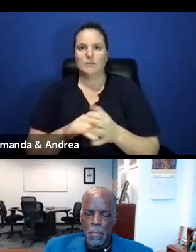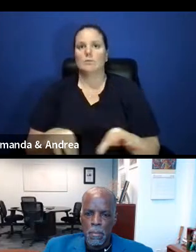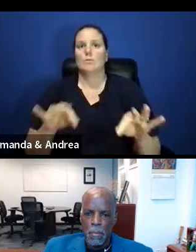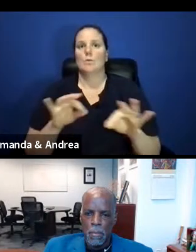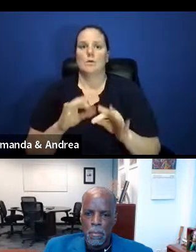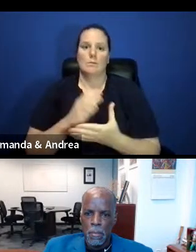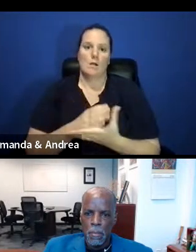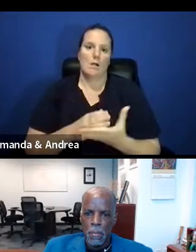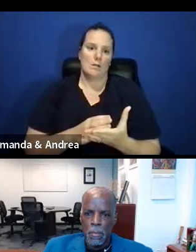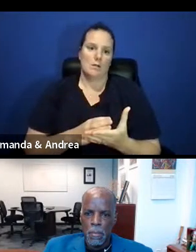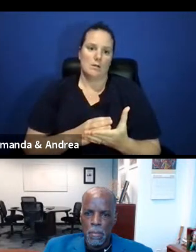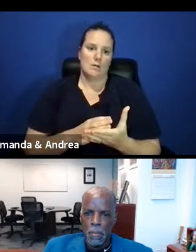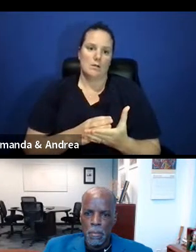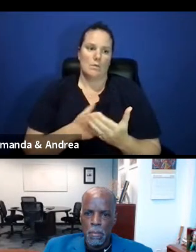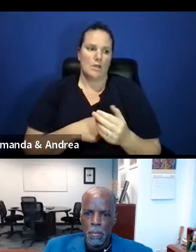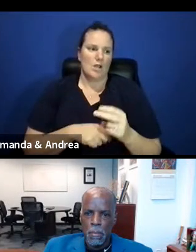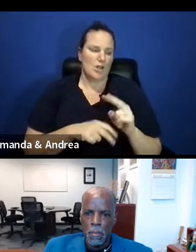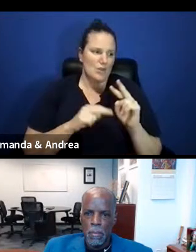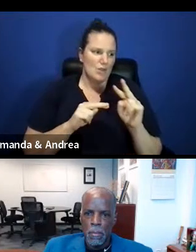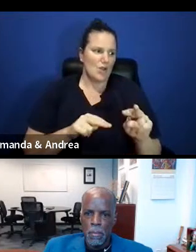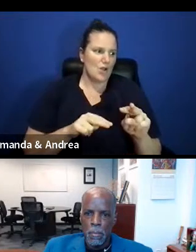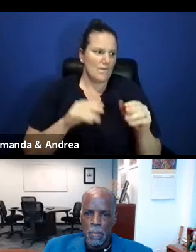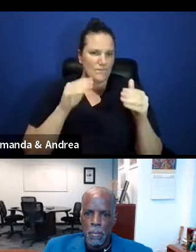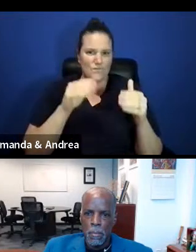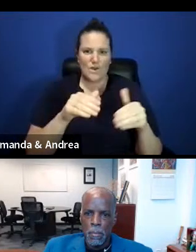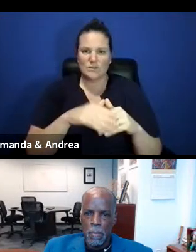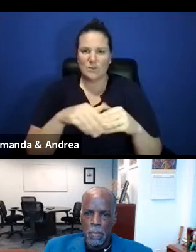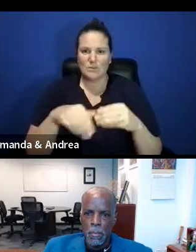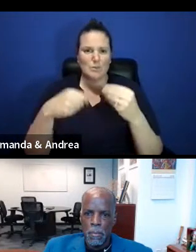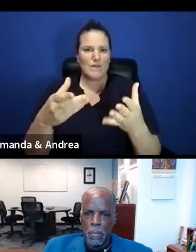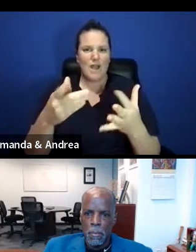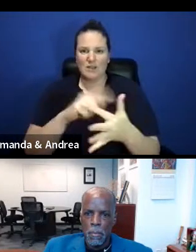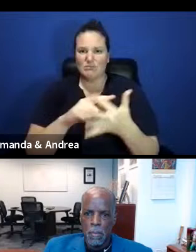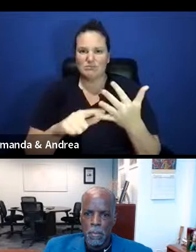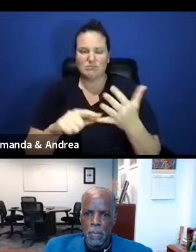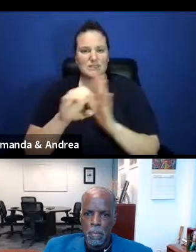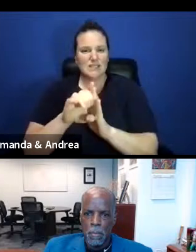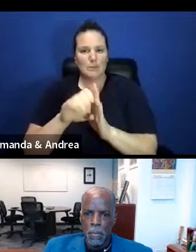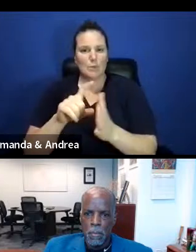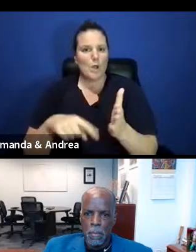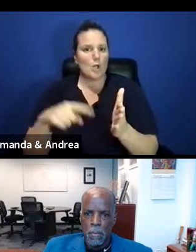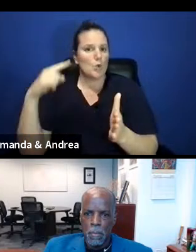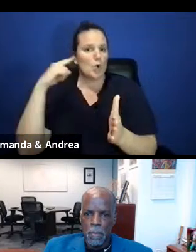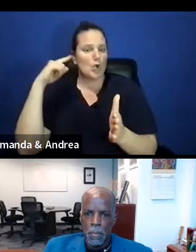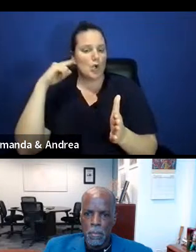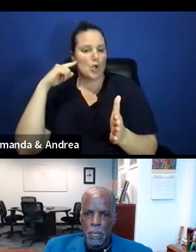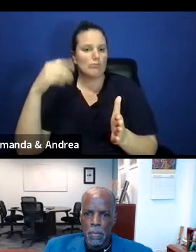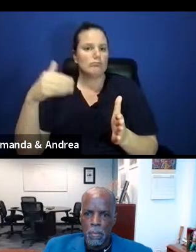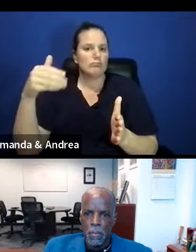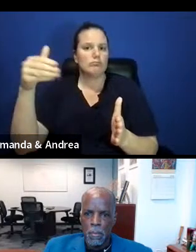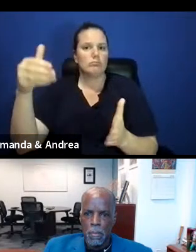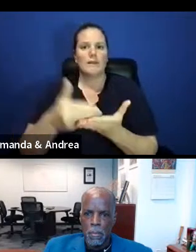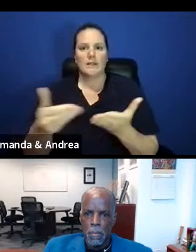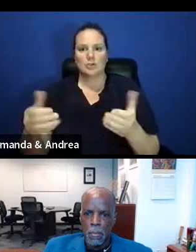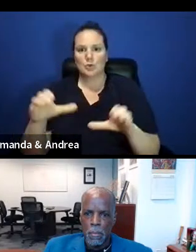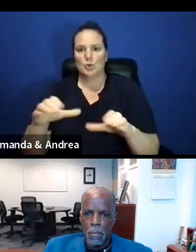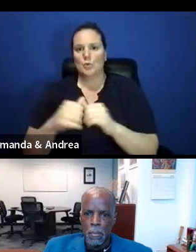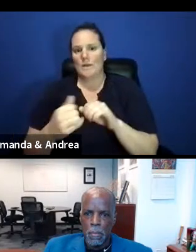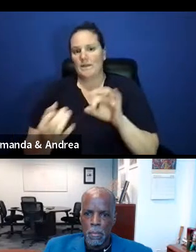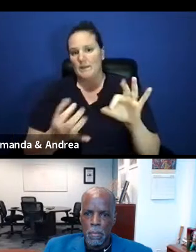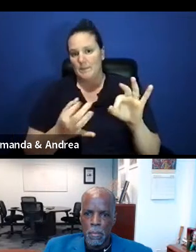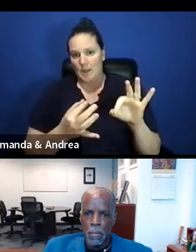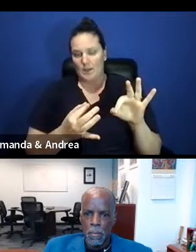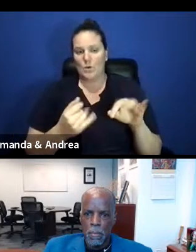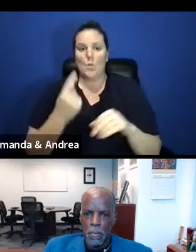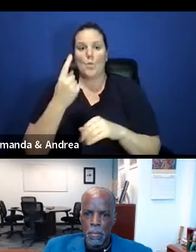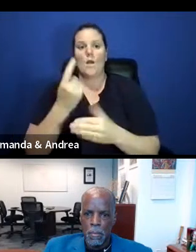that we can look and focus on, provide tangible examples of things that we've heard and then things that we've done with that feedback. One